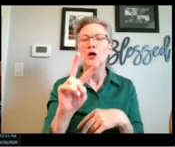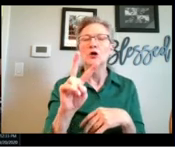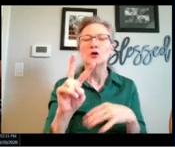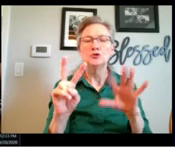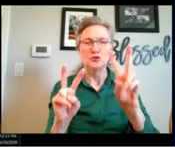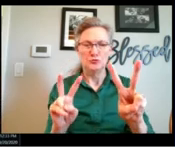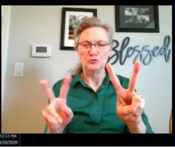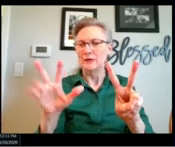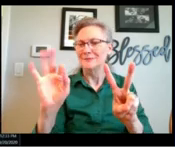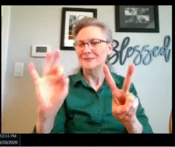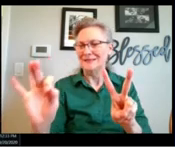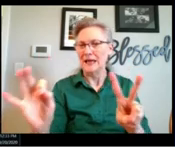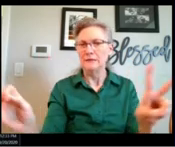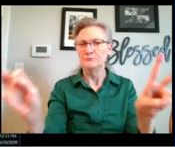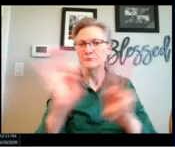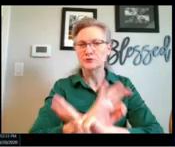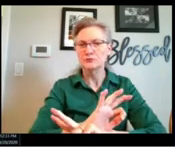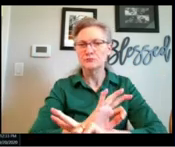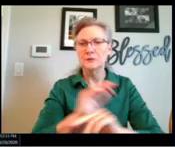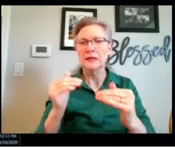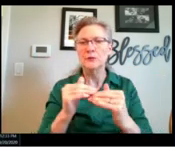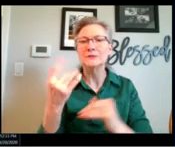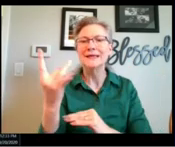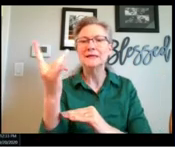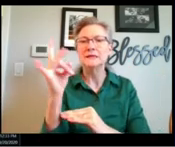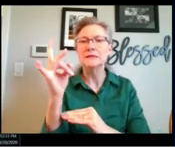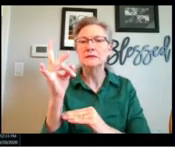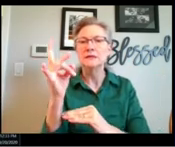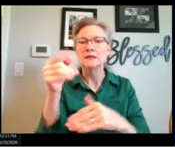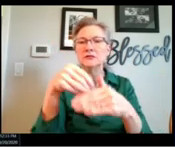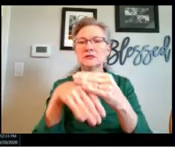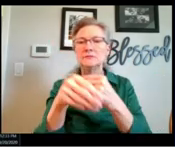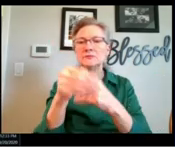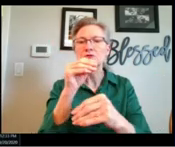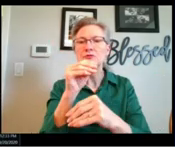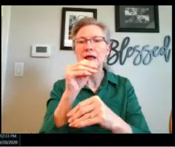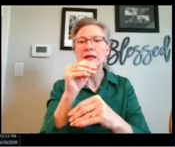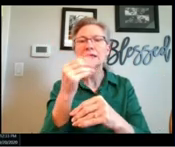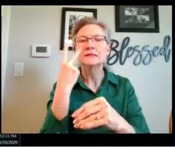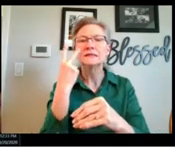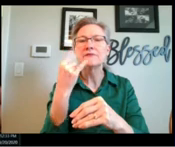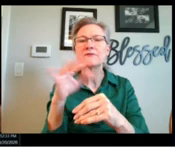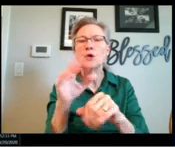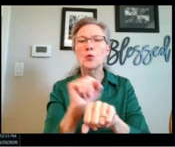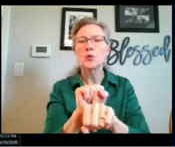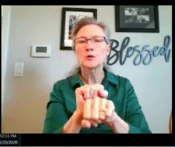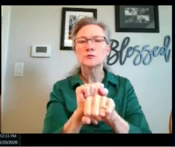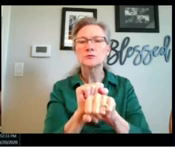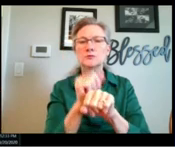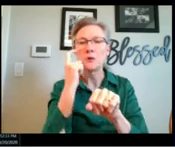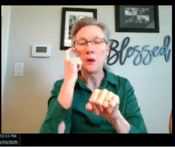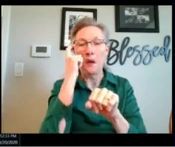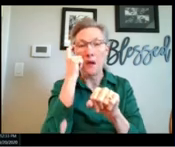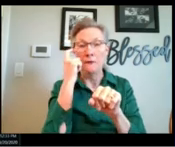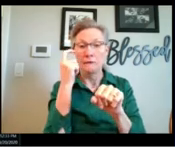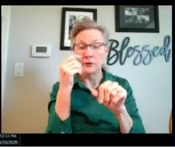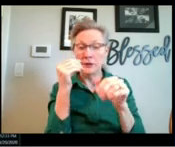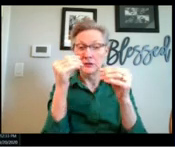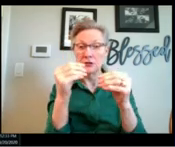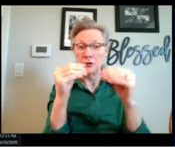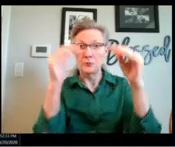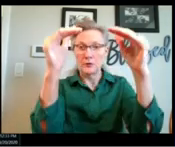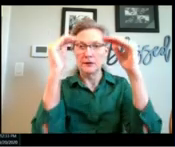equals 18. So let's plug this in and see if that works. If we continue to bring down our